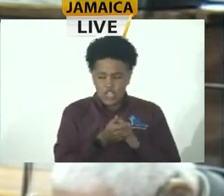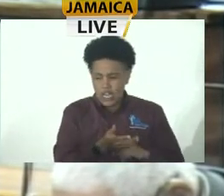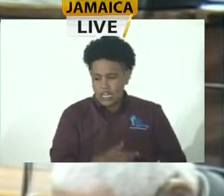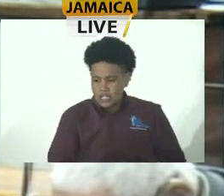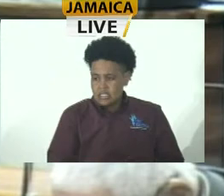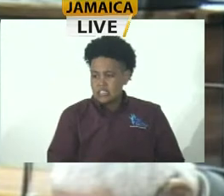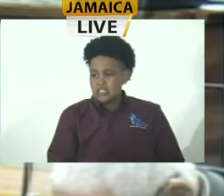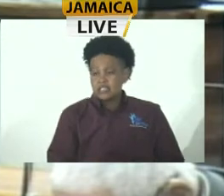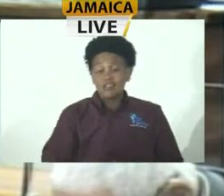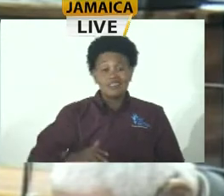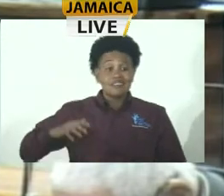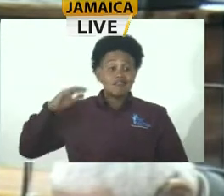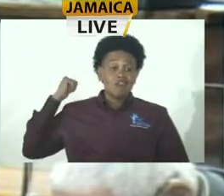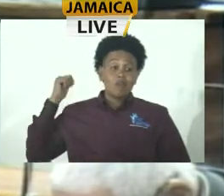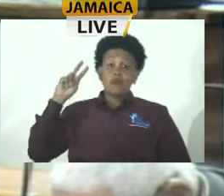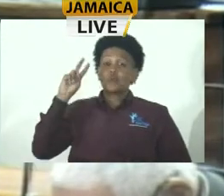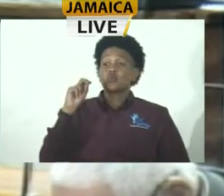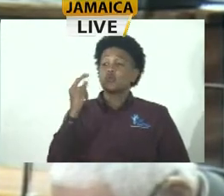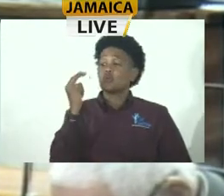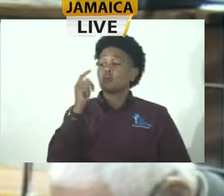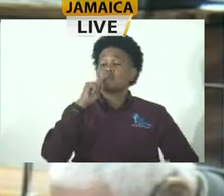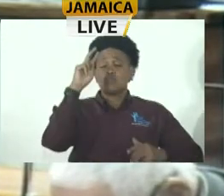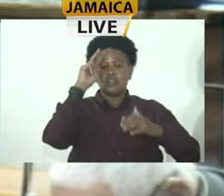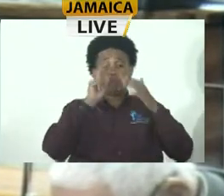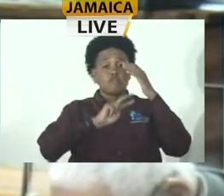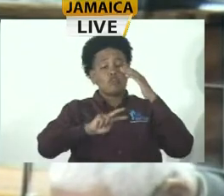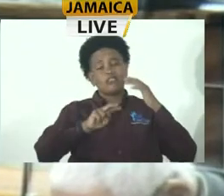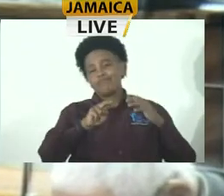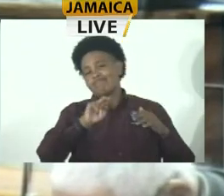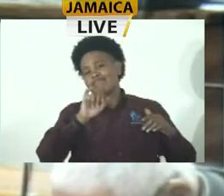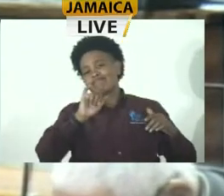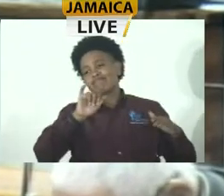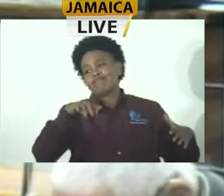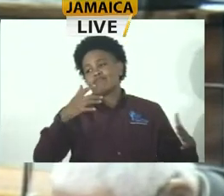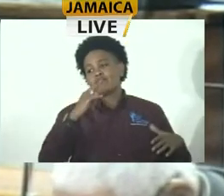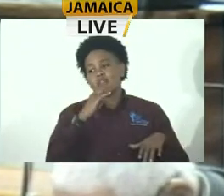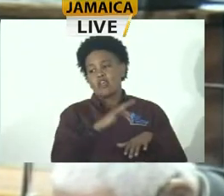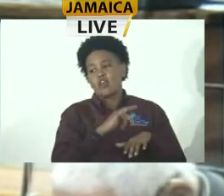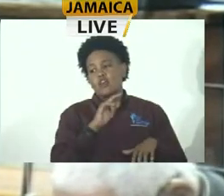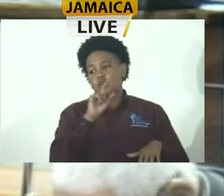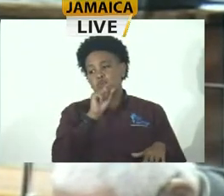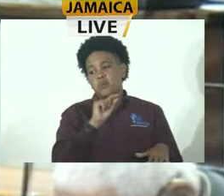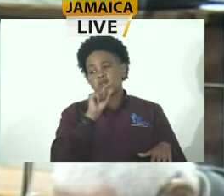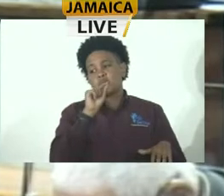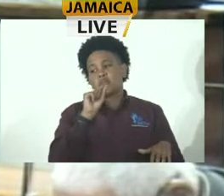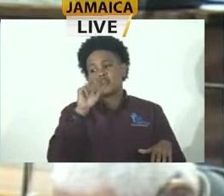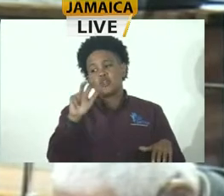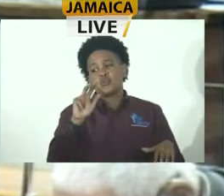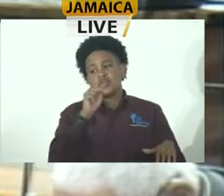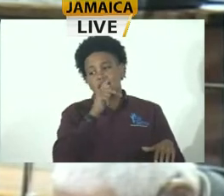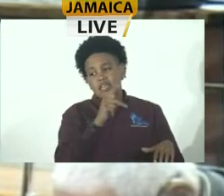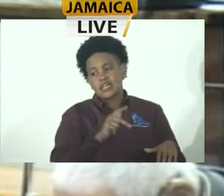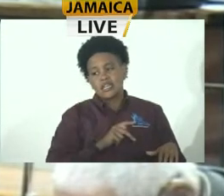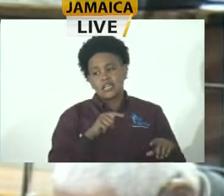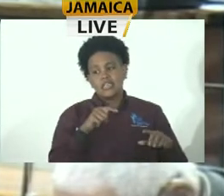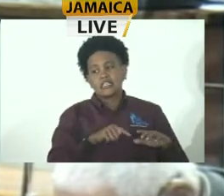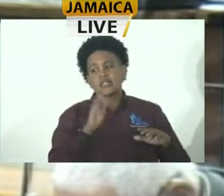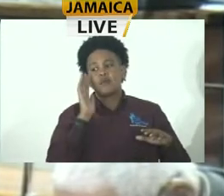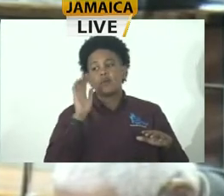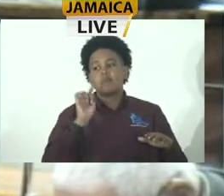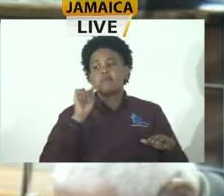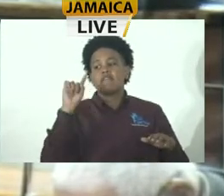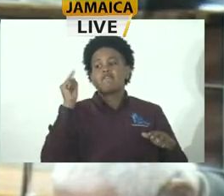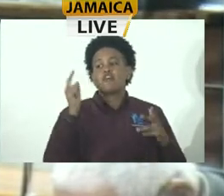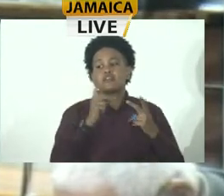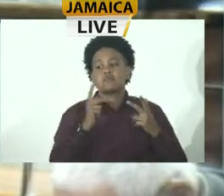as far back as 2013 it was projected that as early as 2023 kingston will be one of the first